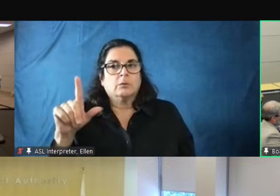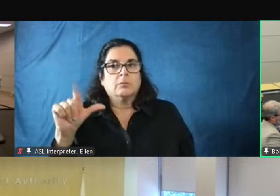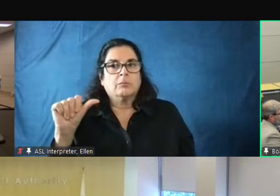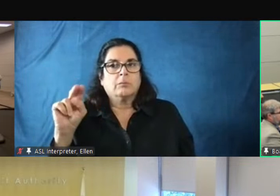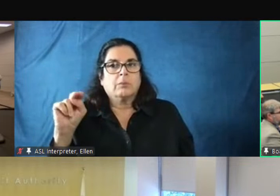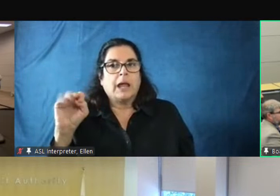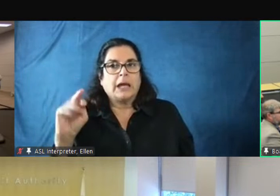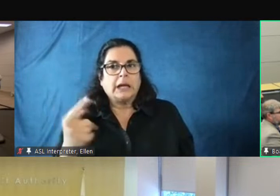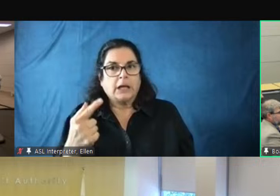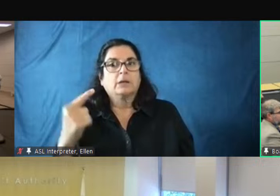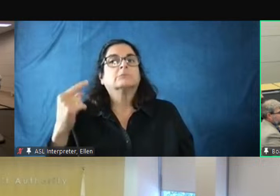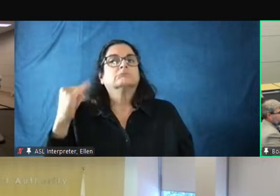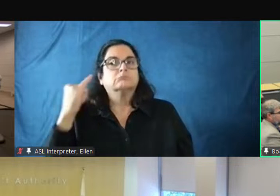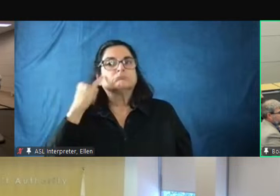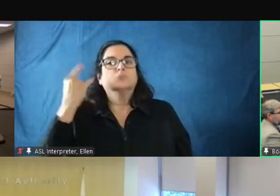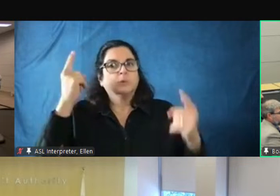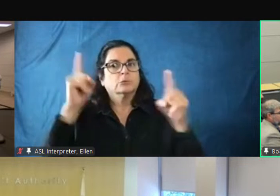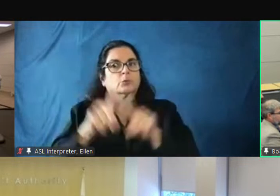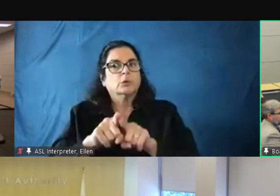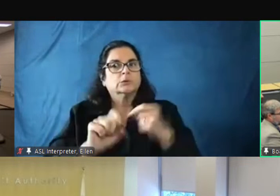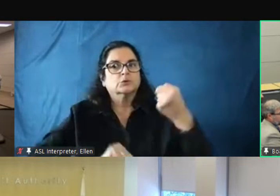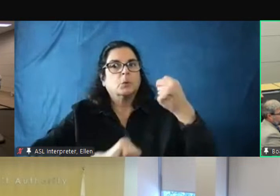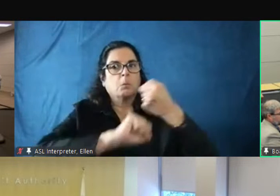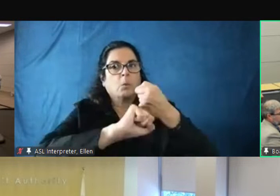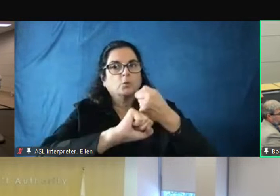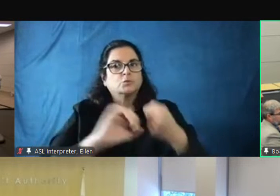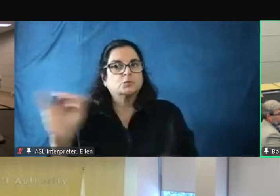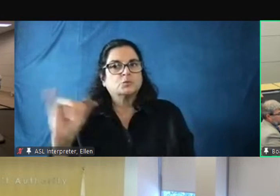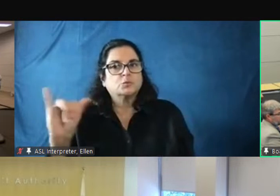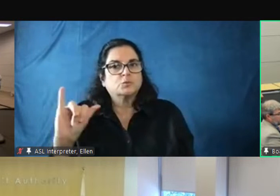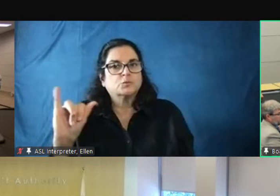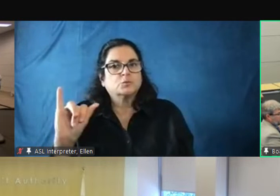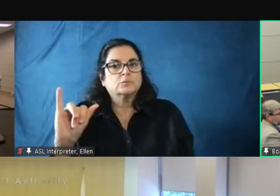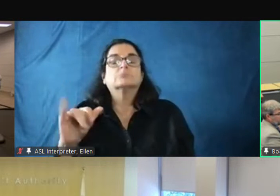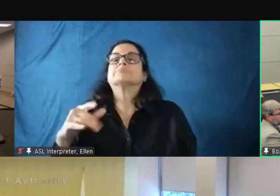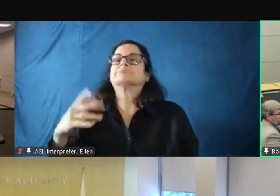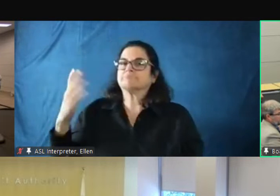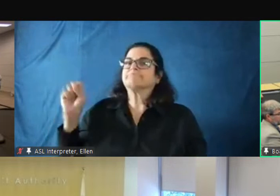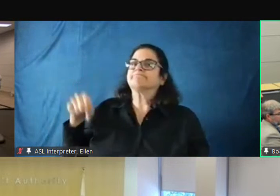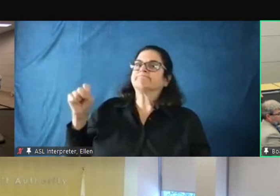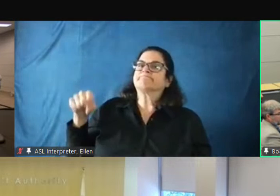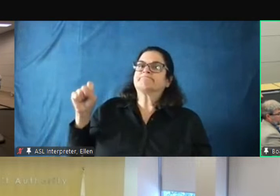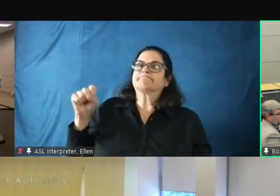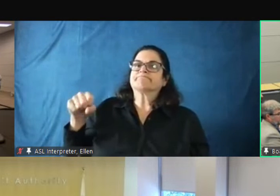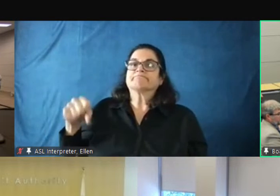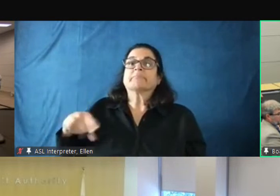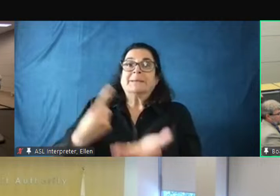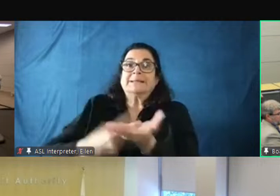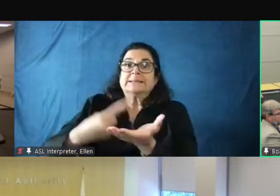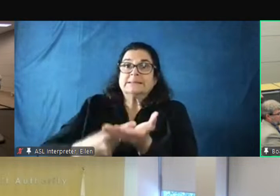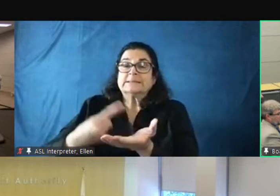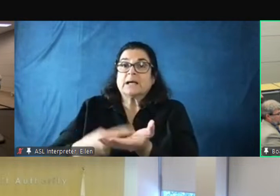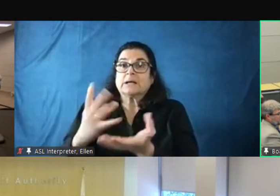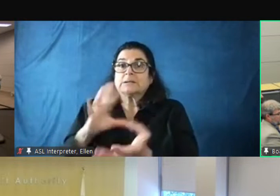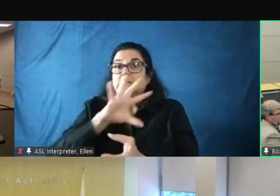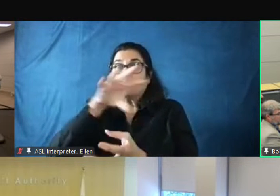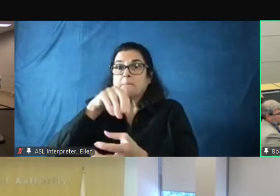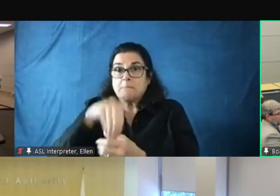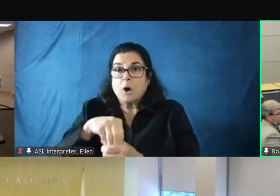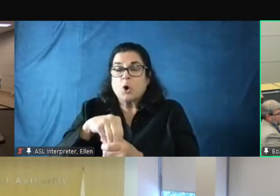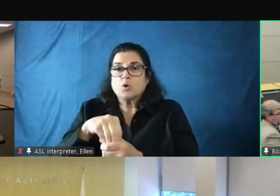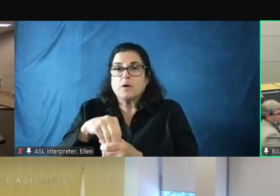as well. Yeah, like I said, I think it has been discussed. It is being discussed as part of the broader